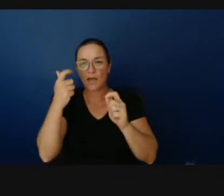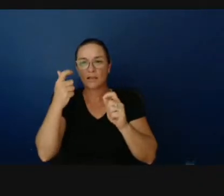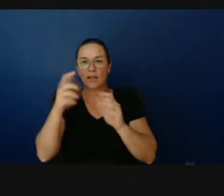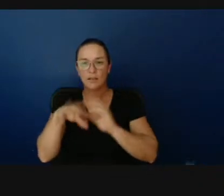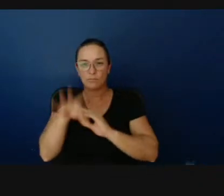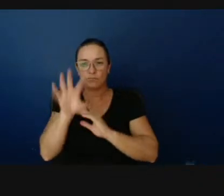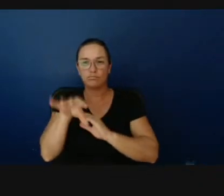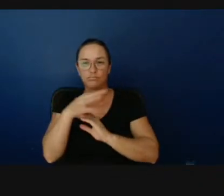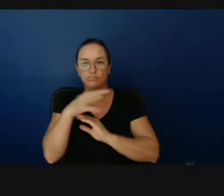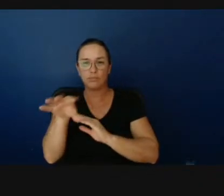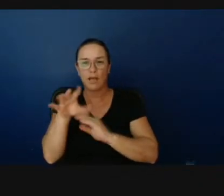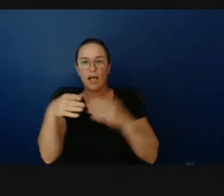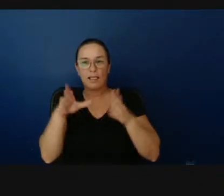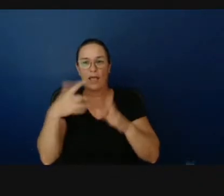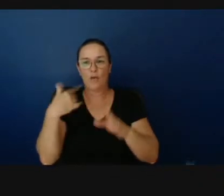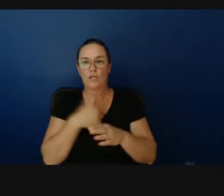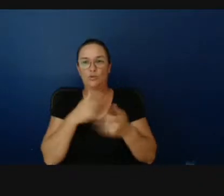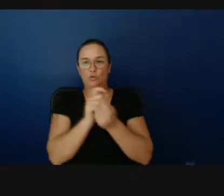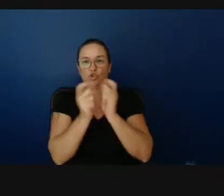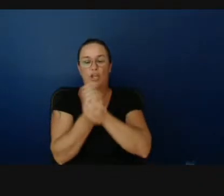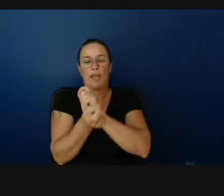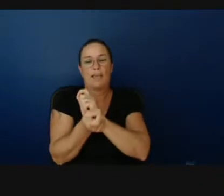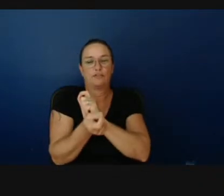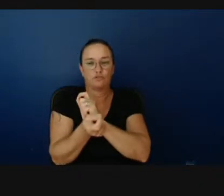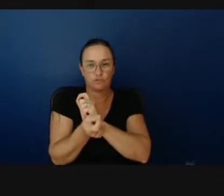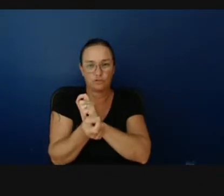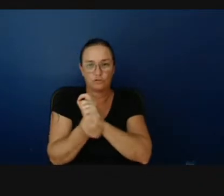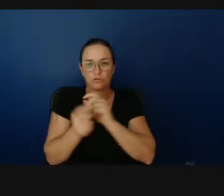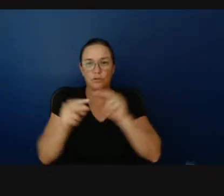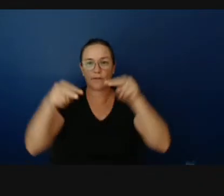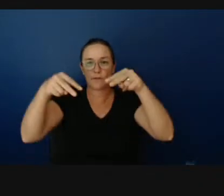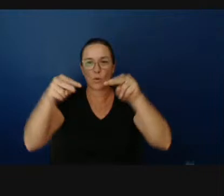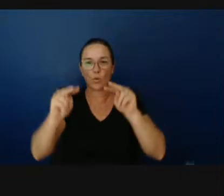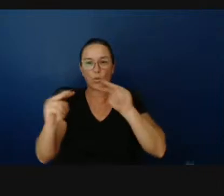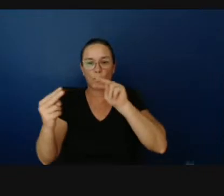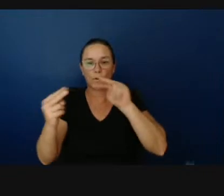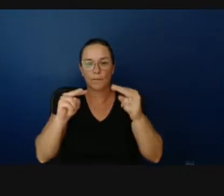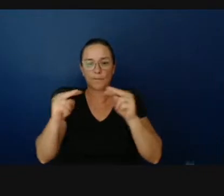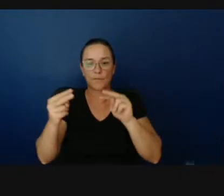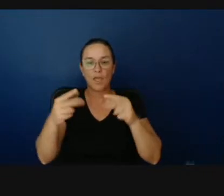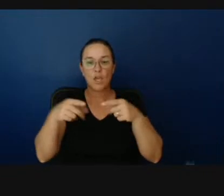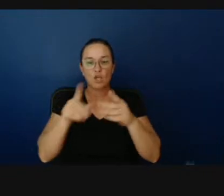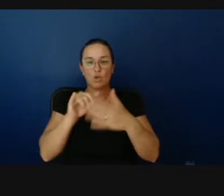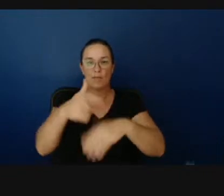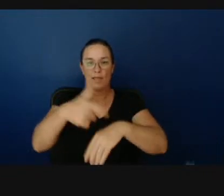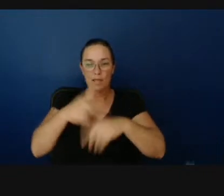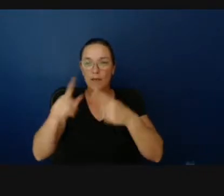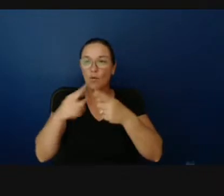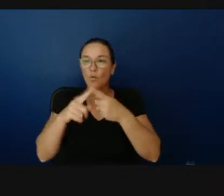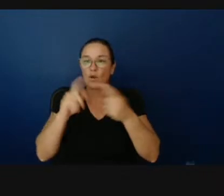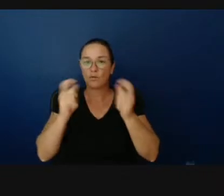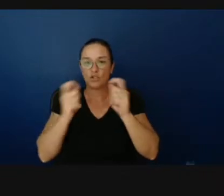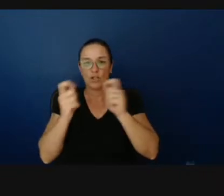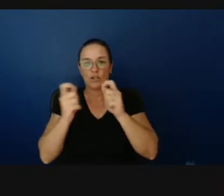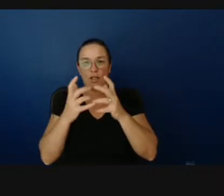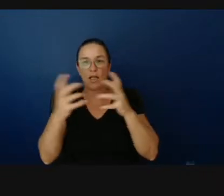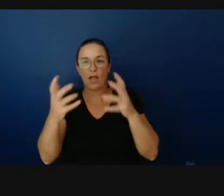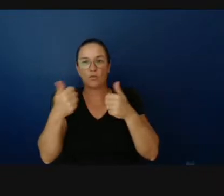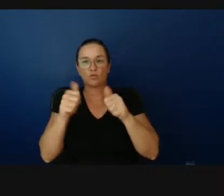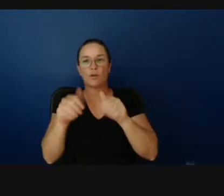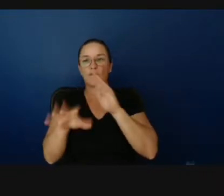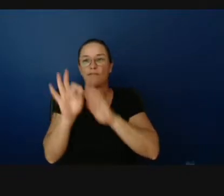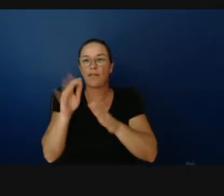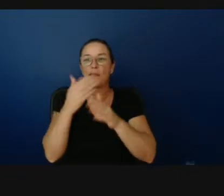neat. So it allows us to change the perspective remotely. And, you know, we're during that time frame when it was changing a bunch, we're trying to find the best